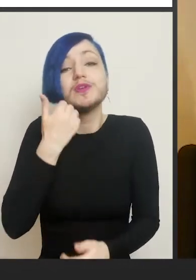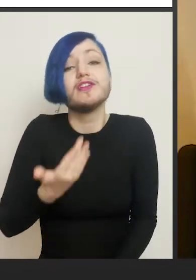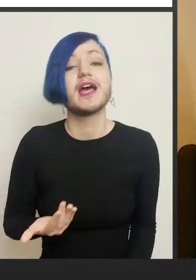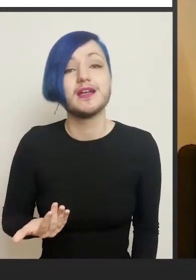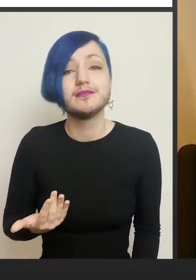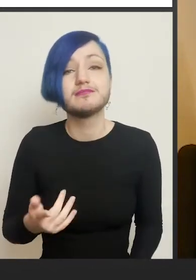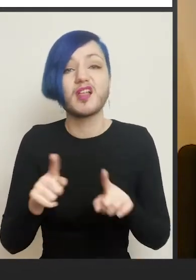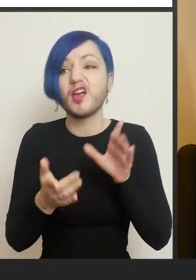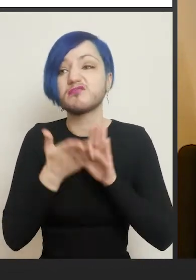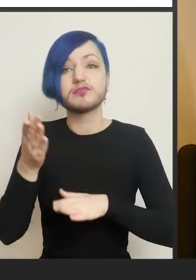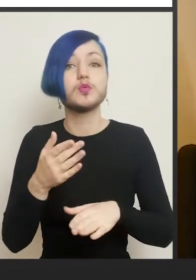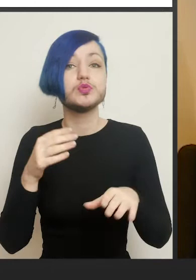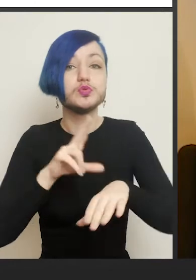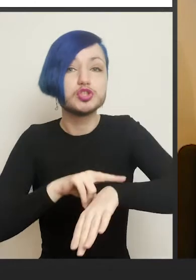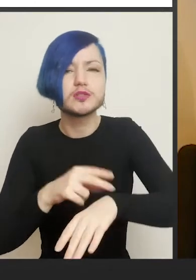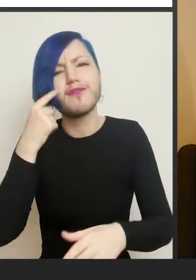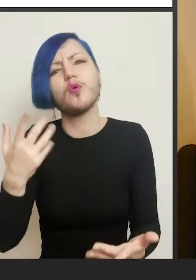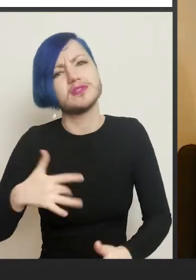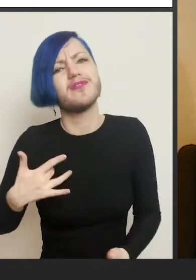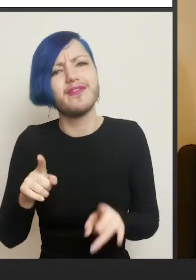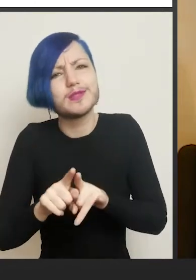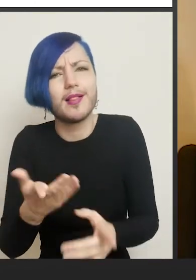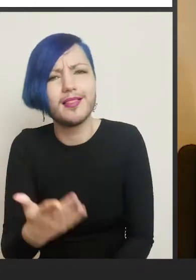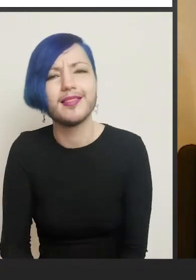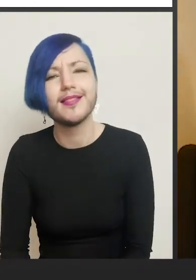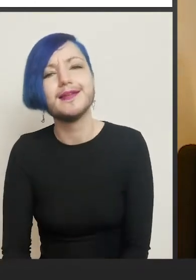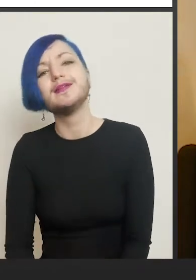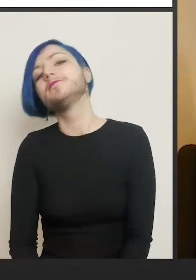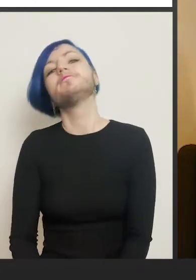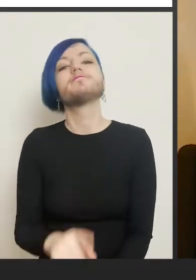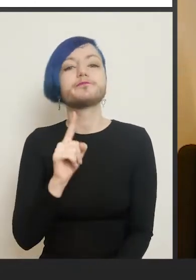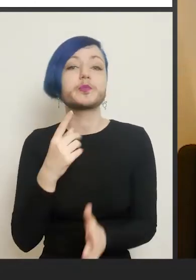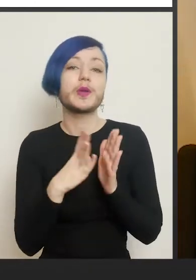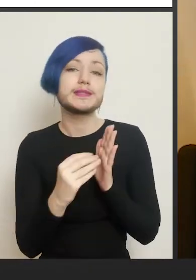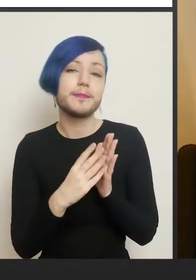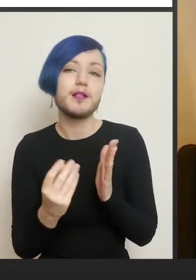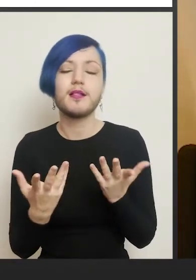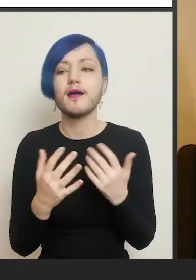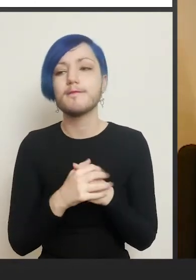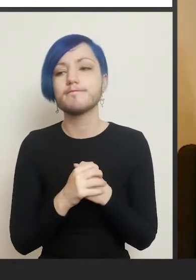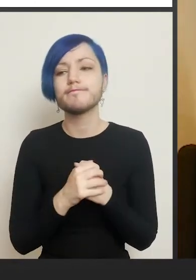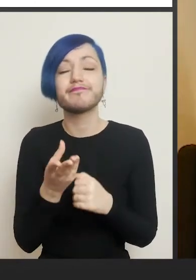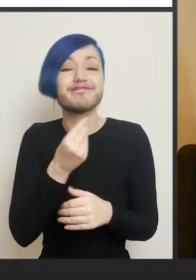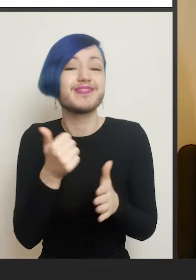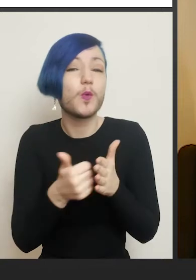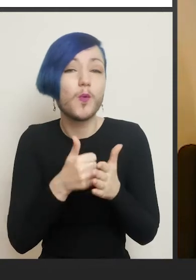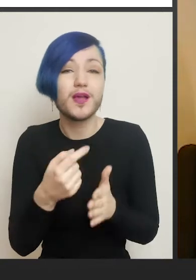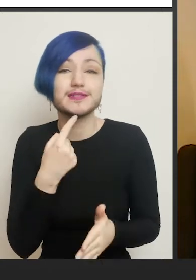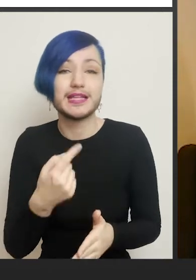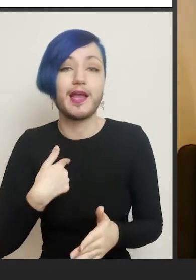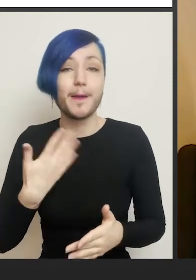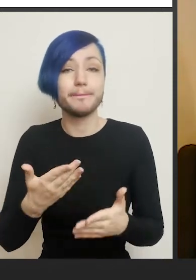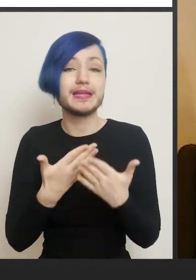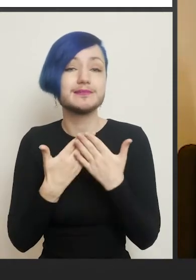everyday things like seeing the doctors. Of course, this is a survival thing as well. An example, I almost always mention